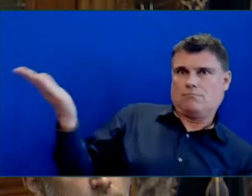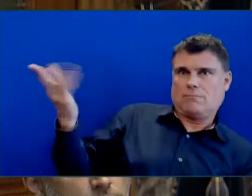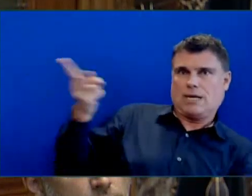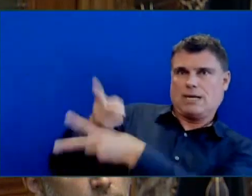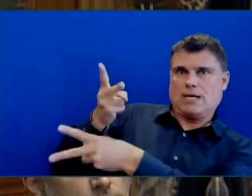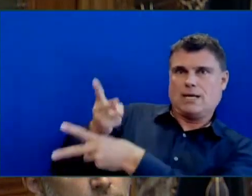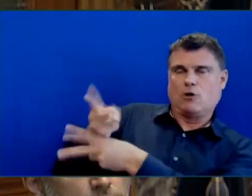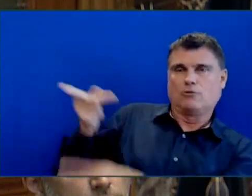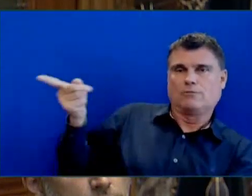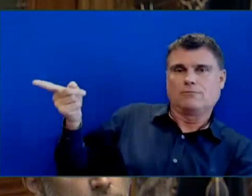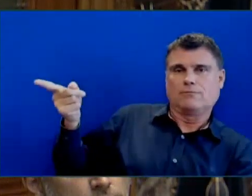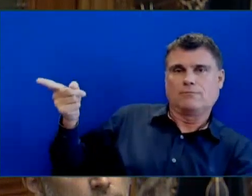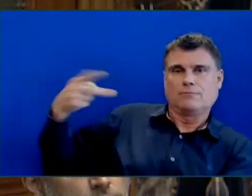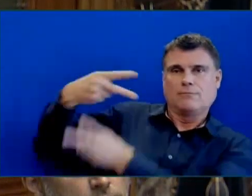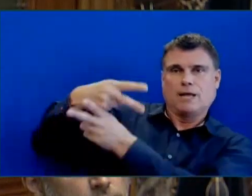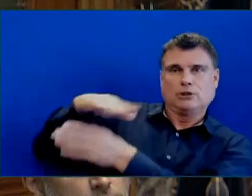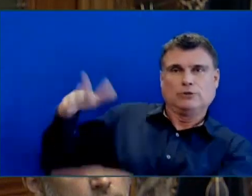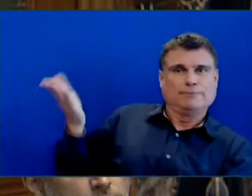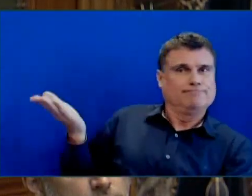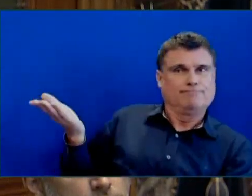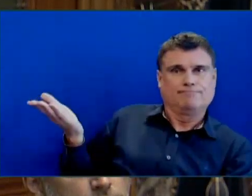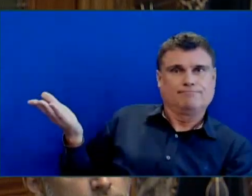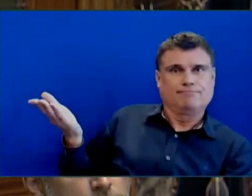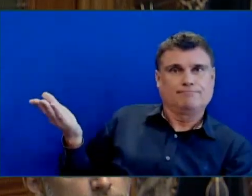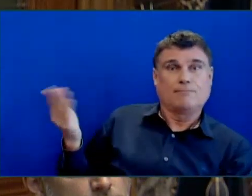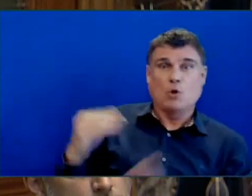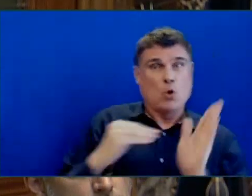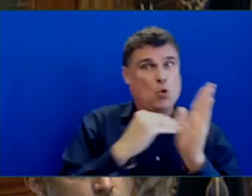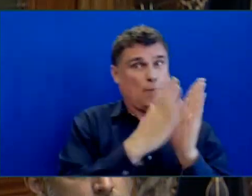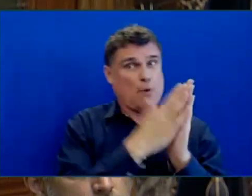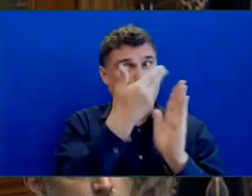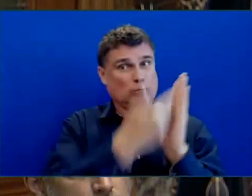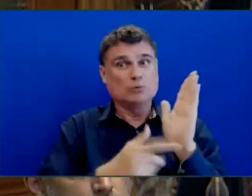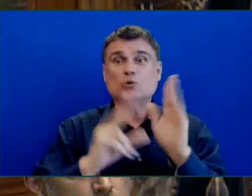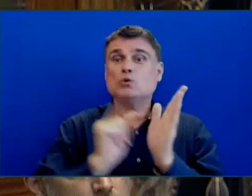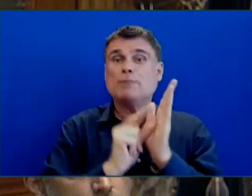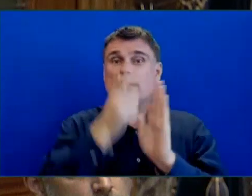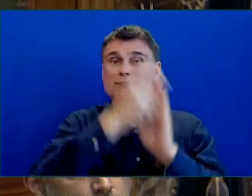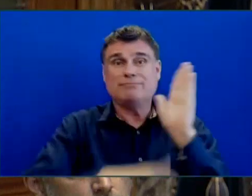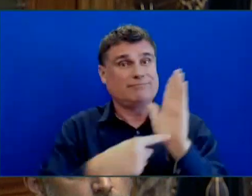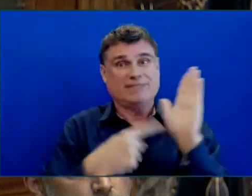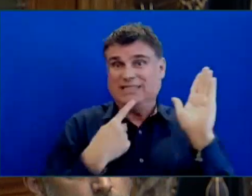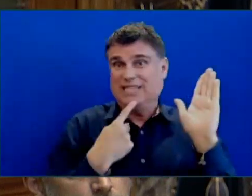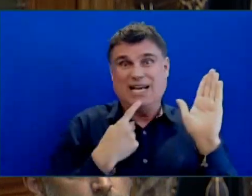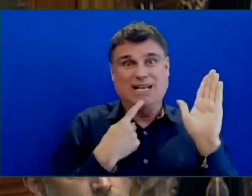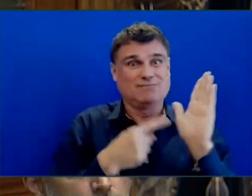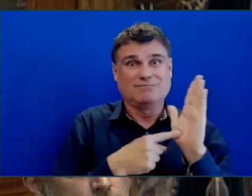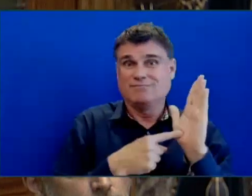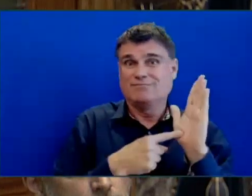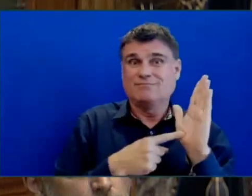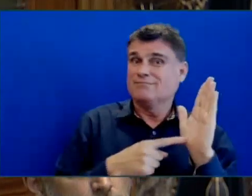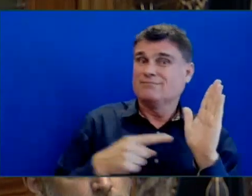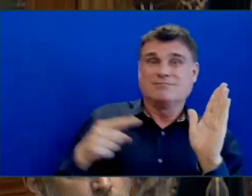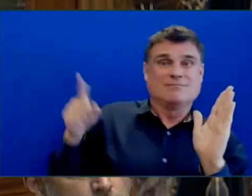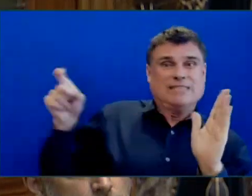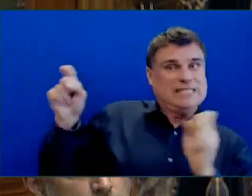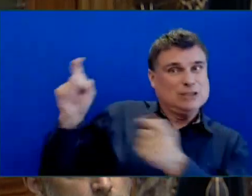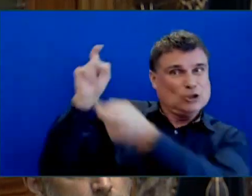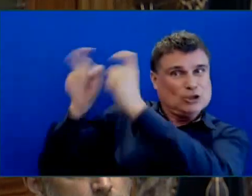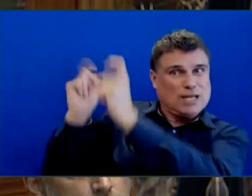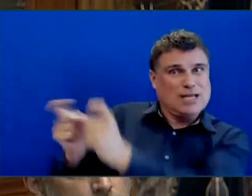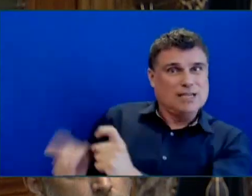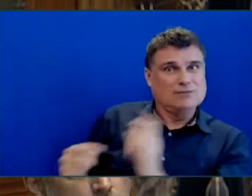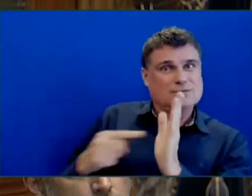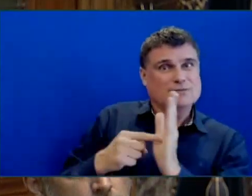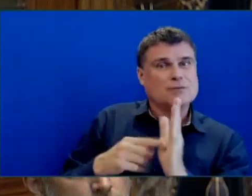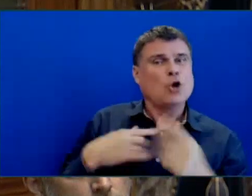the changes, quote, transformational. But we've heard this for decades. Honourable Speaker, there have been reports on